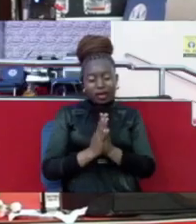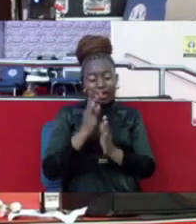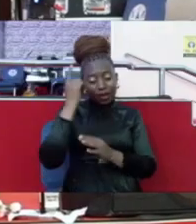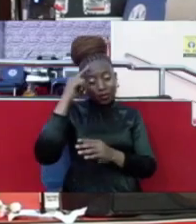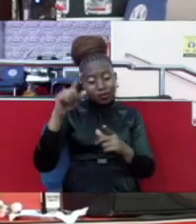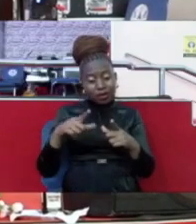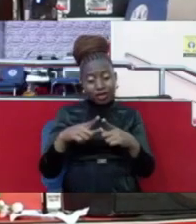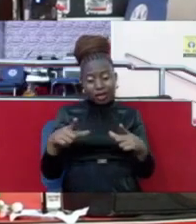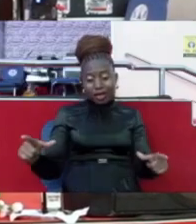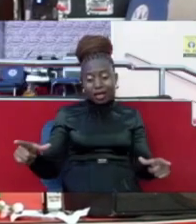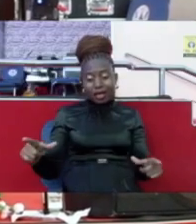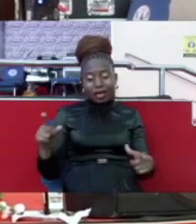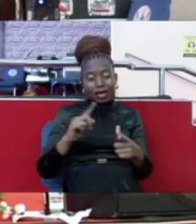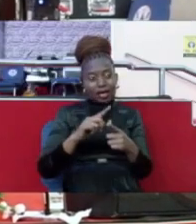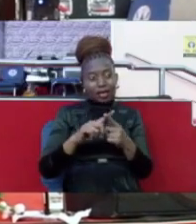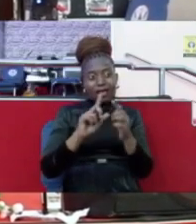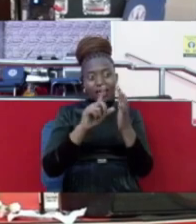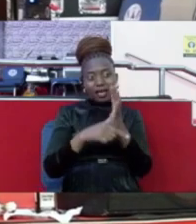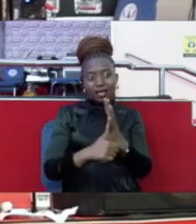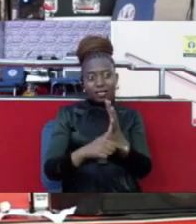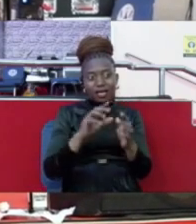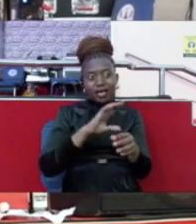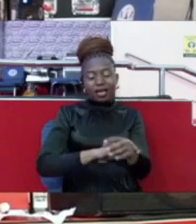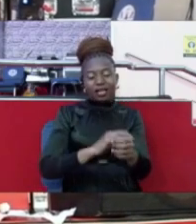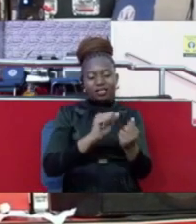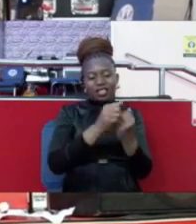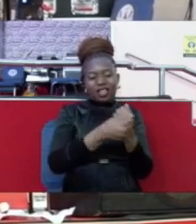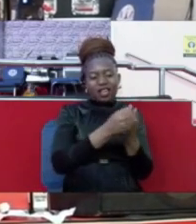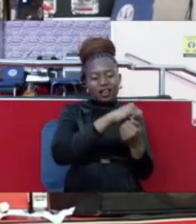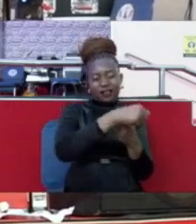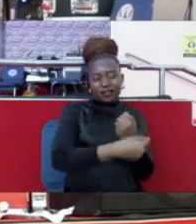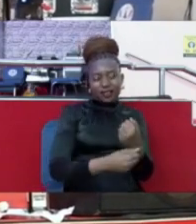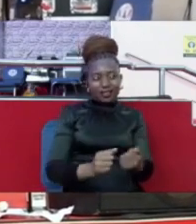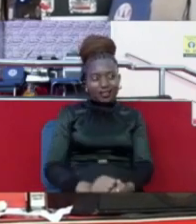get a crop. Alafu angepata mavuno.